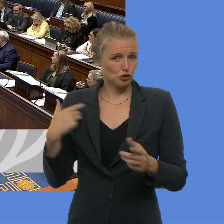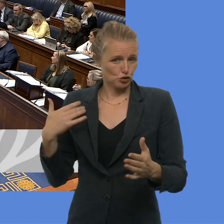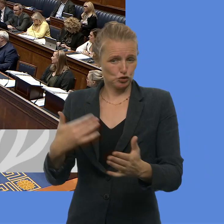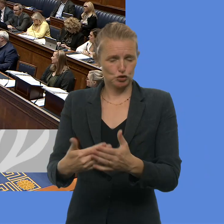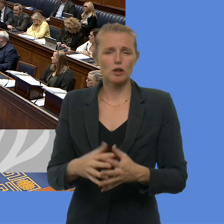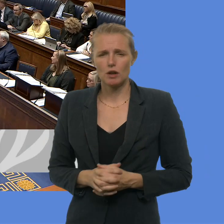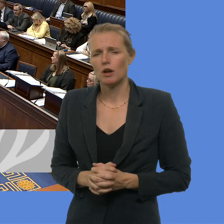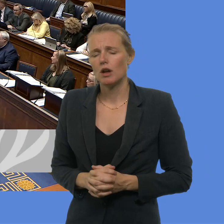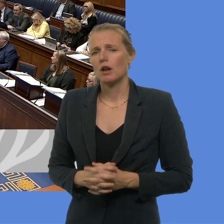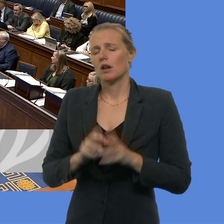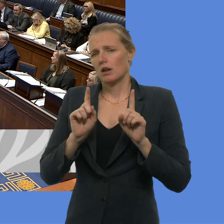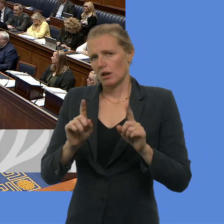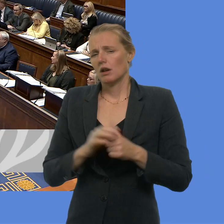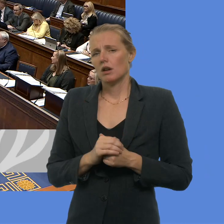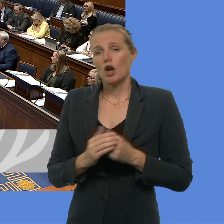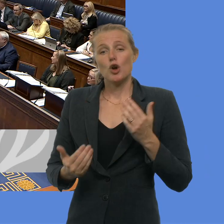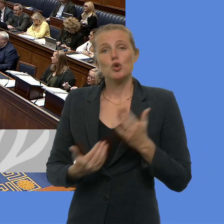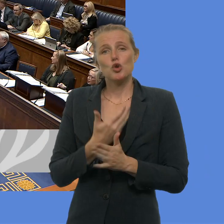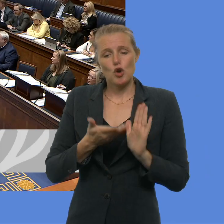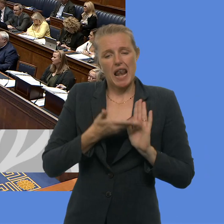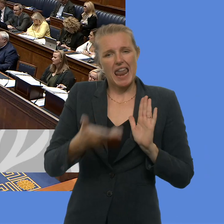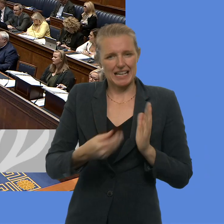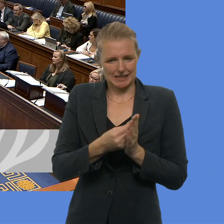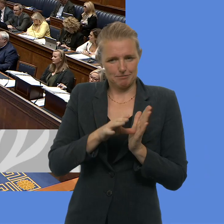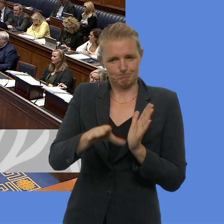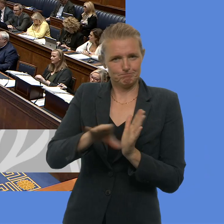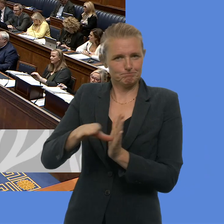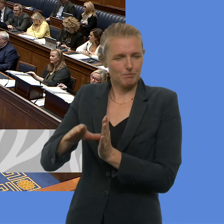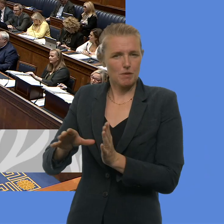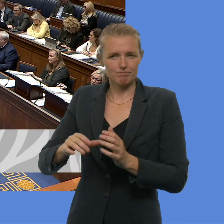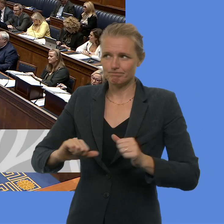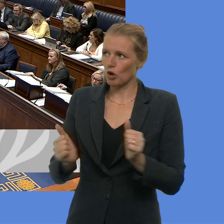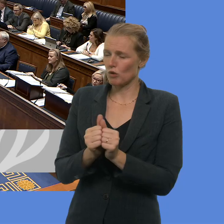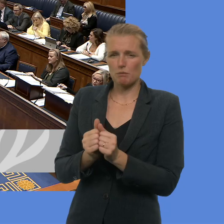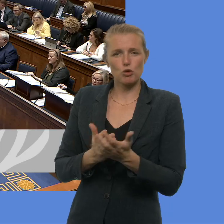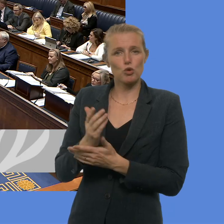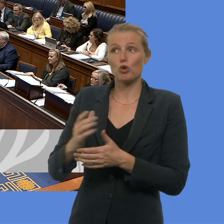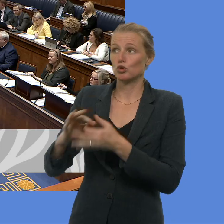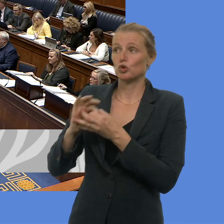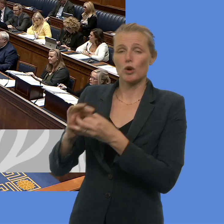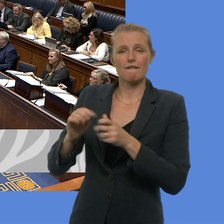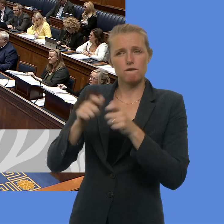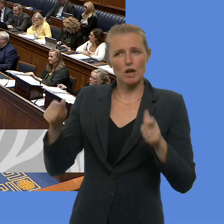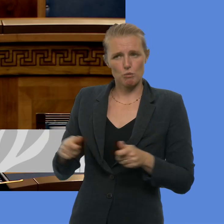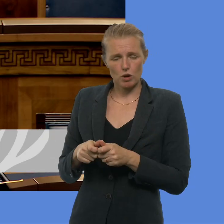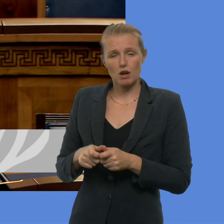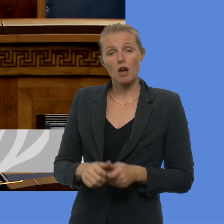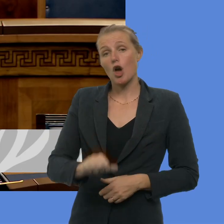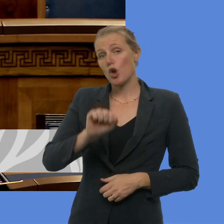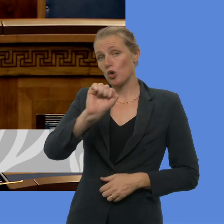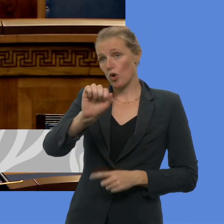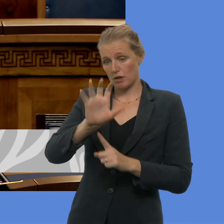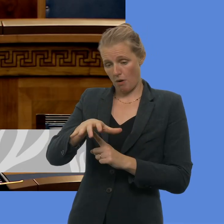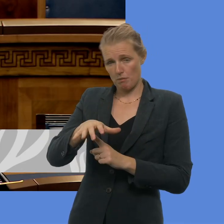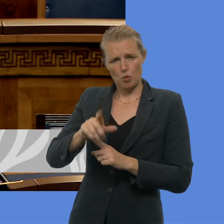given the change of focus of the new legacy proposals that are put forward in the joint framework, what work will your department do with others to